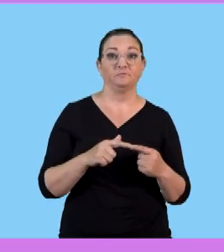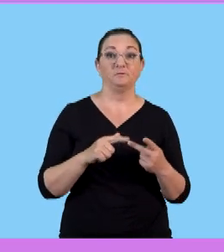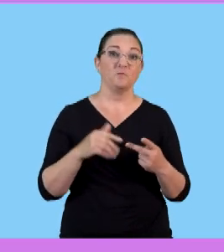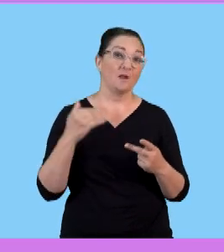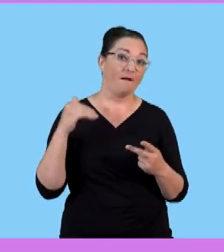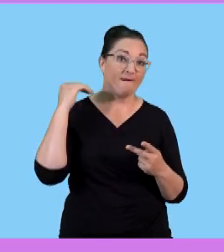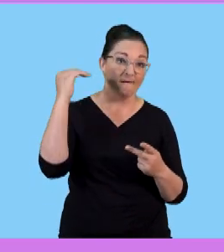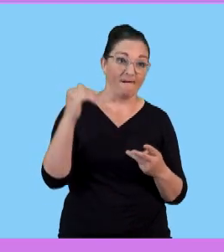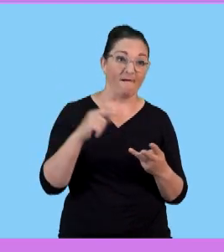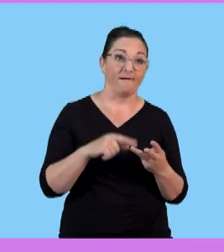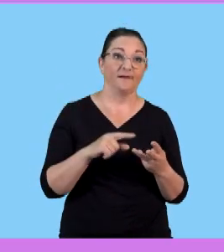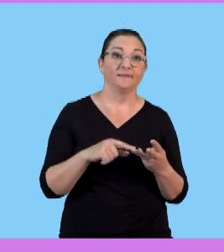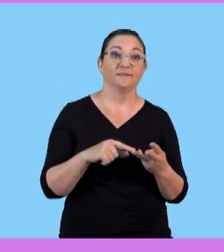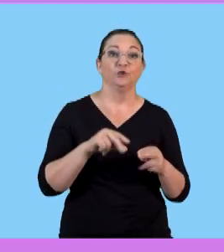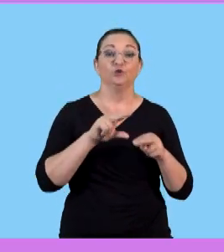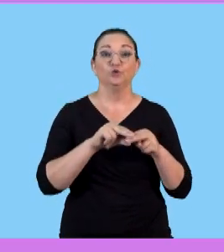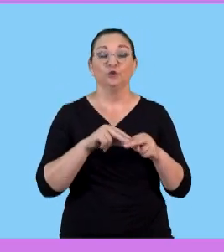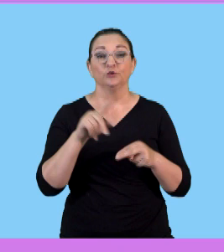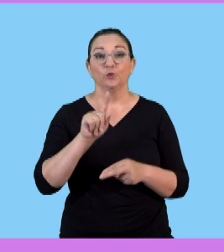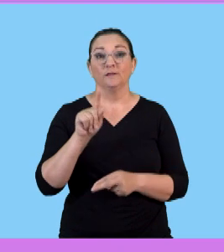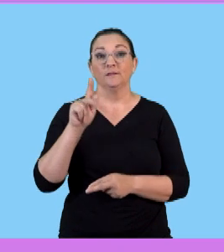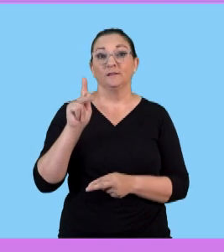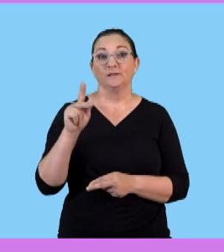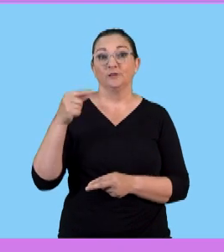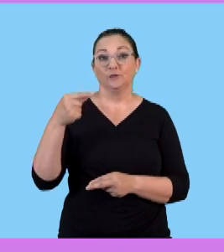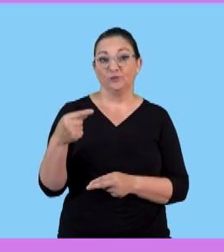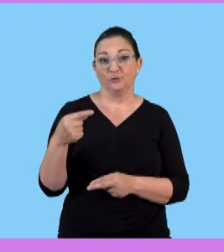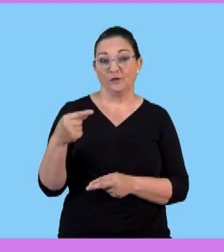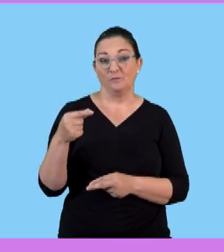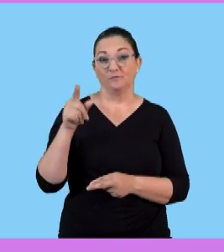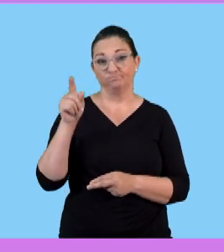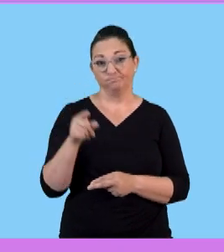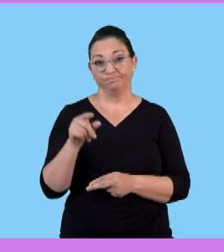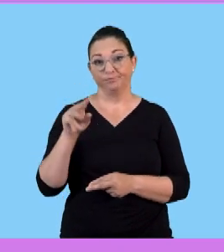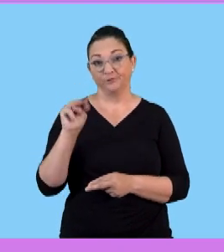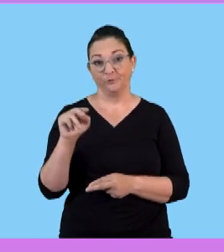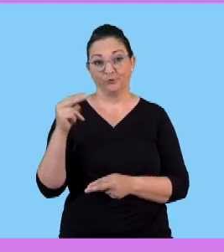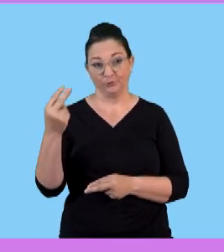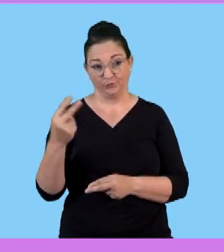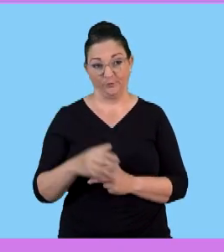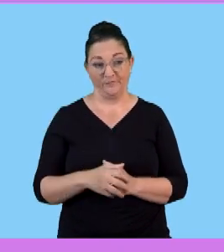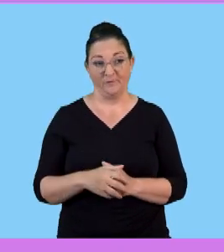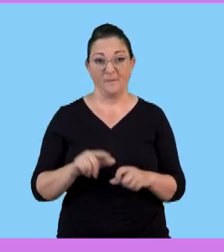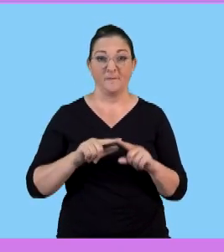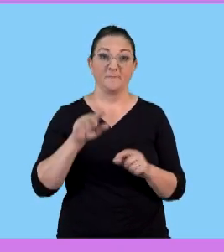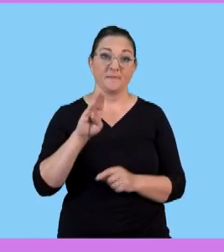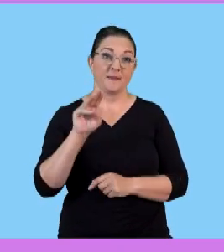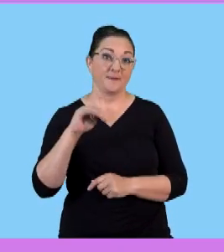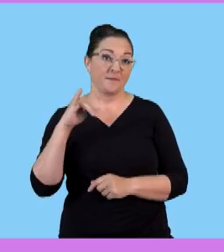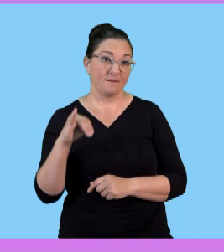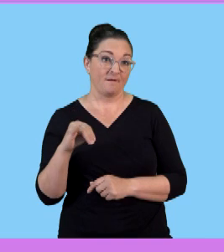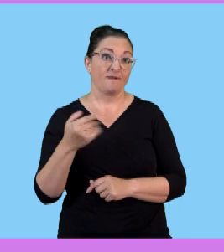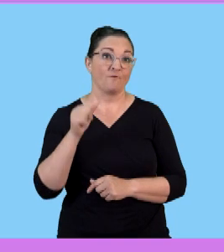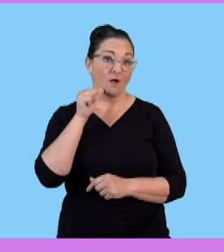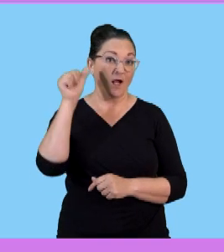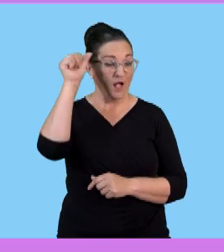is expressed in units of kilogram per square meter, right? Then BMI is used for